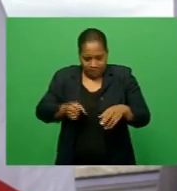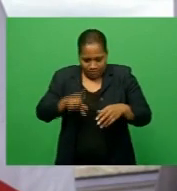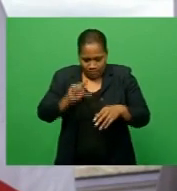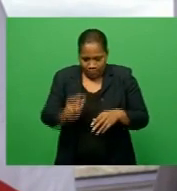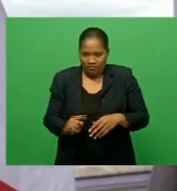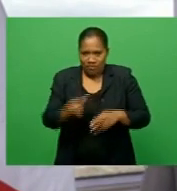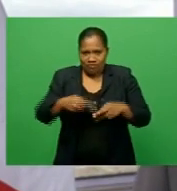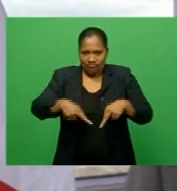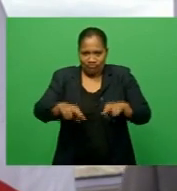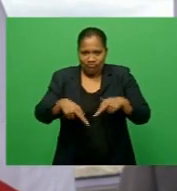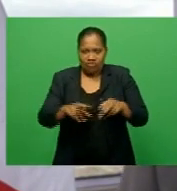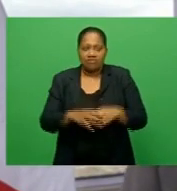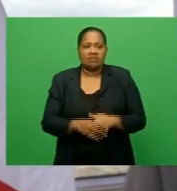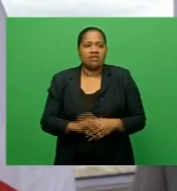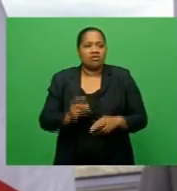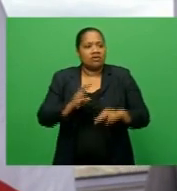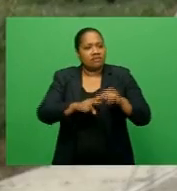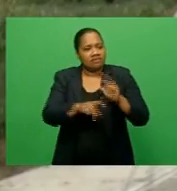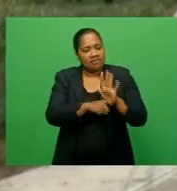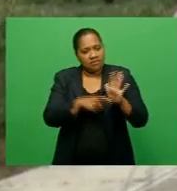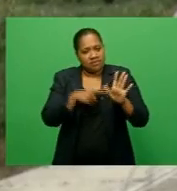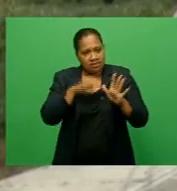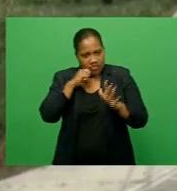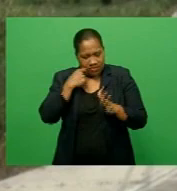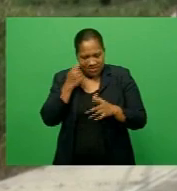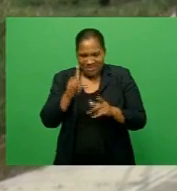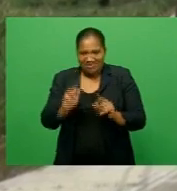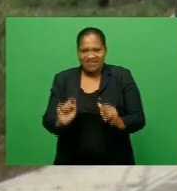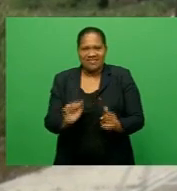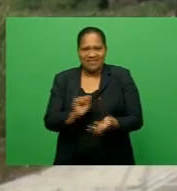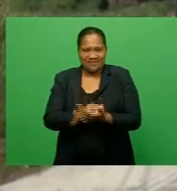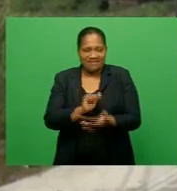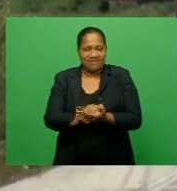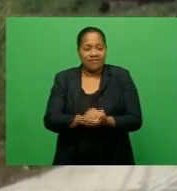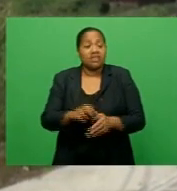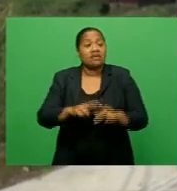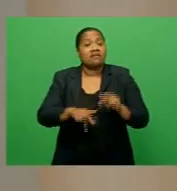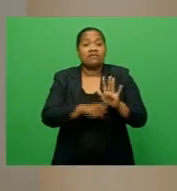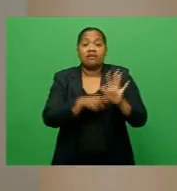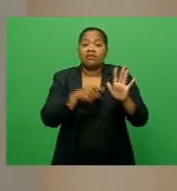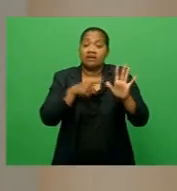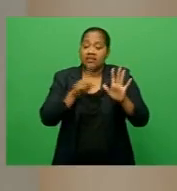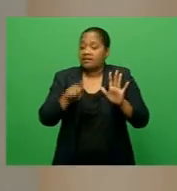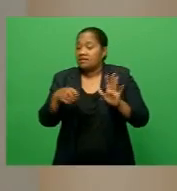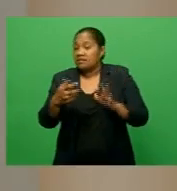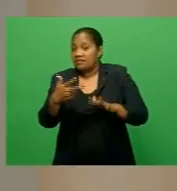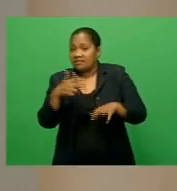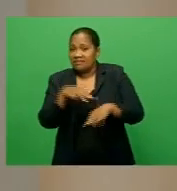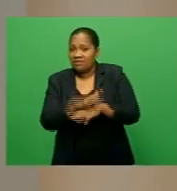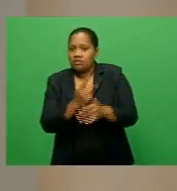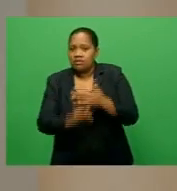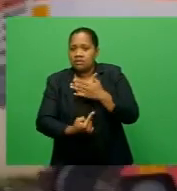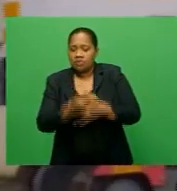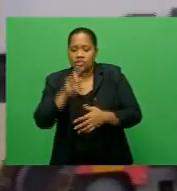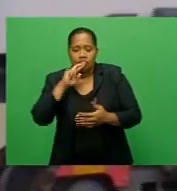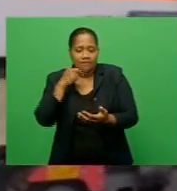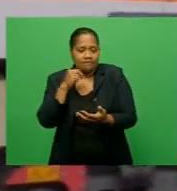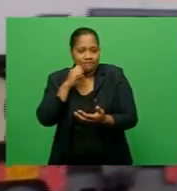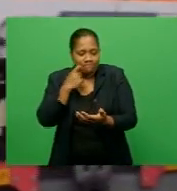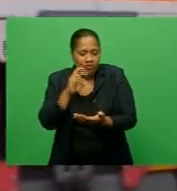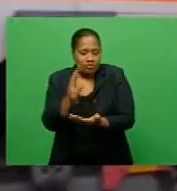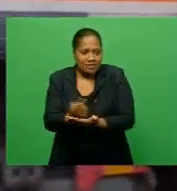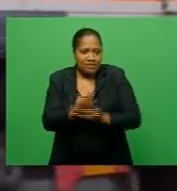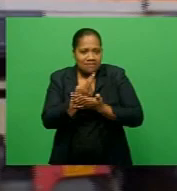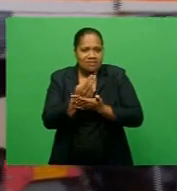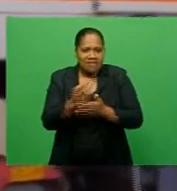and you will expect the FRA to be able to deliver. The FRA in the next 8 months will be rehabilitating several streets in the Greater